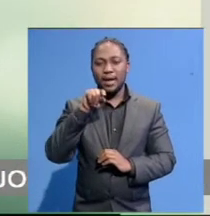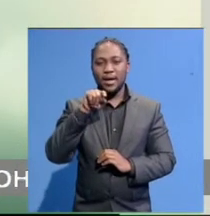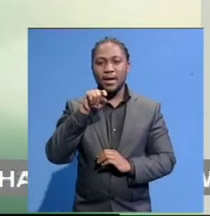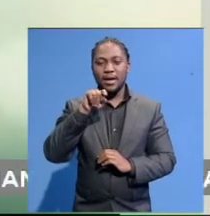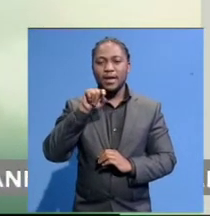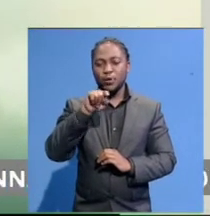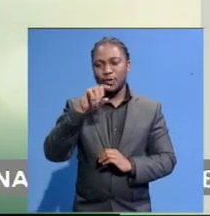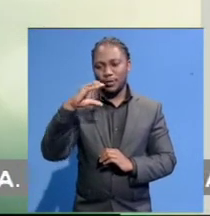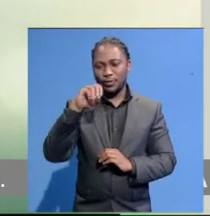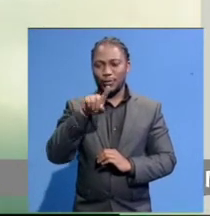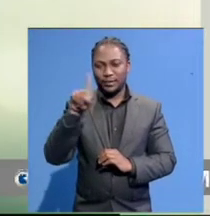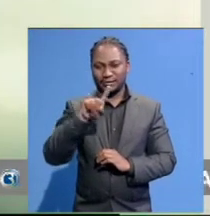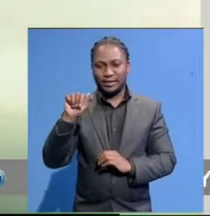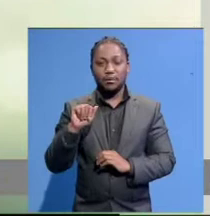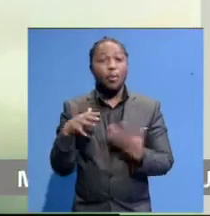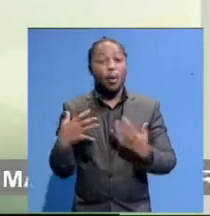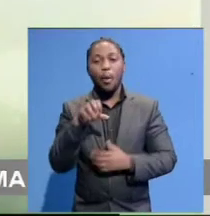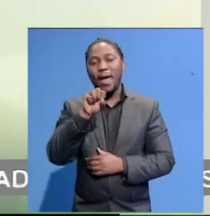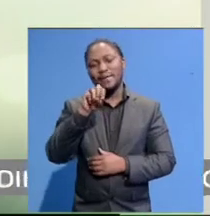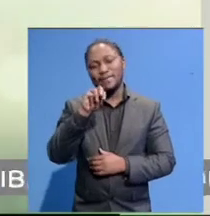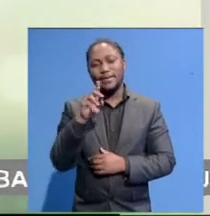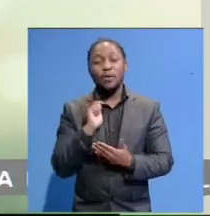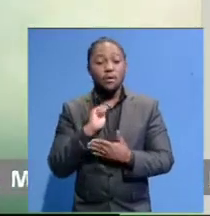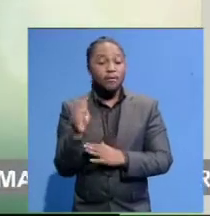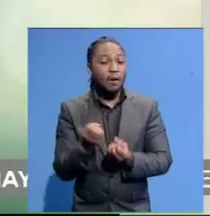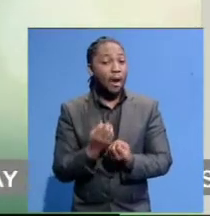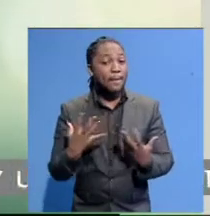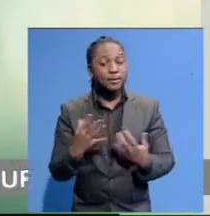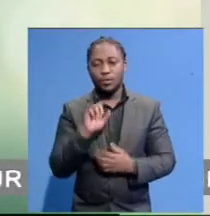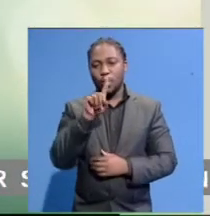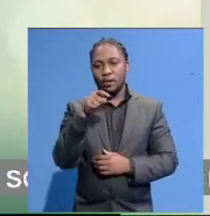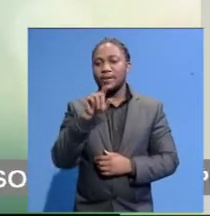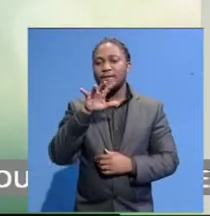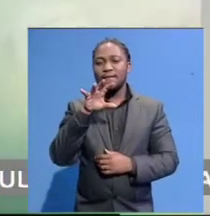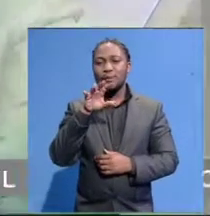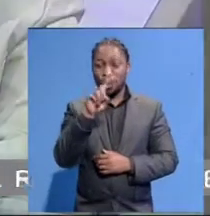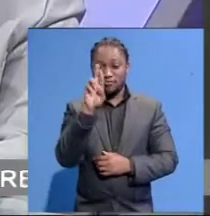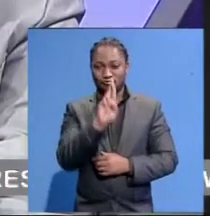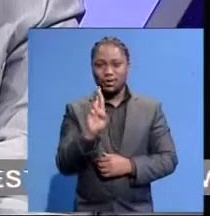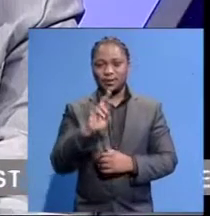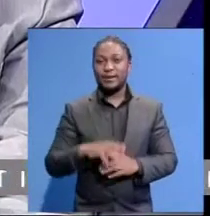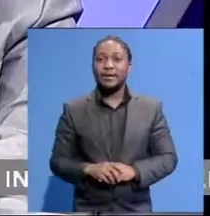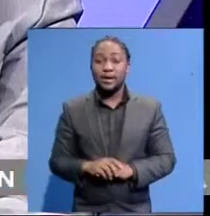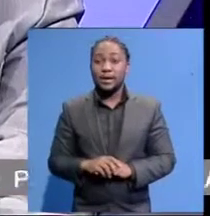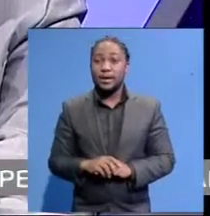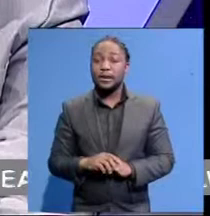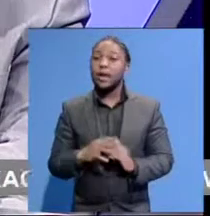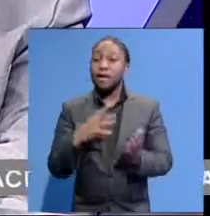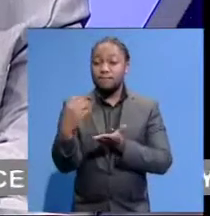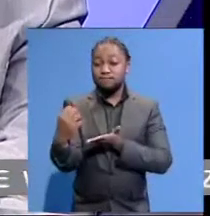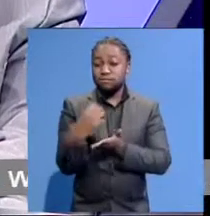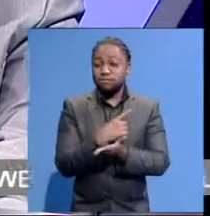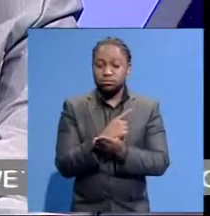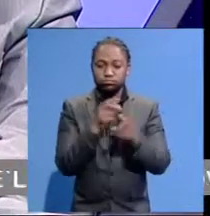@sabc.co.za. You can also SMS us. Remember that each SMS is R1. Begin the message with the word